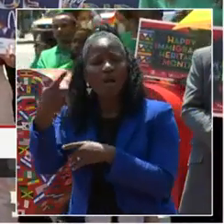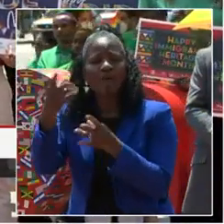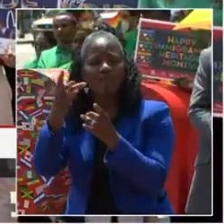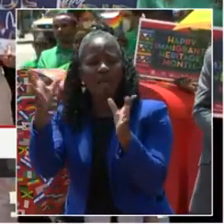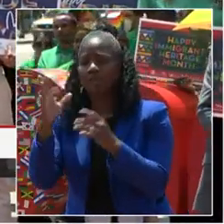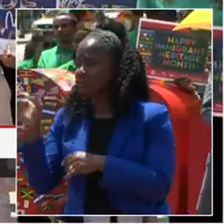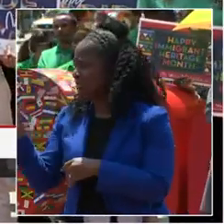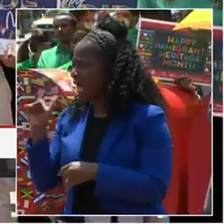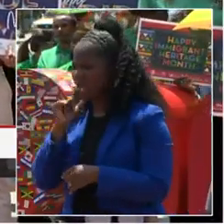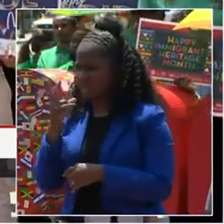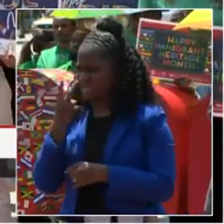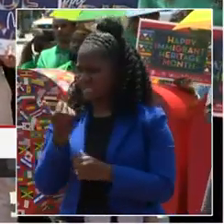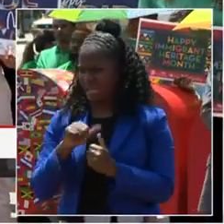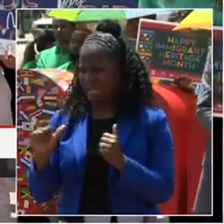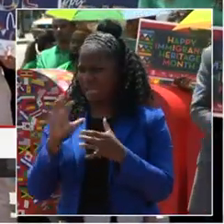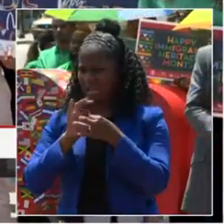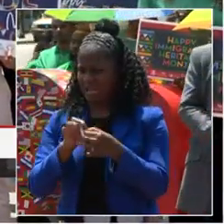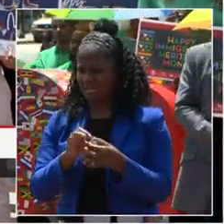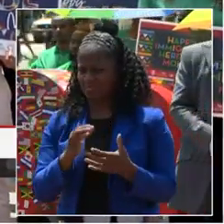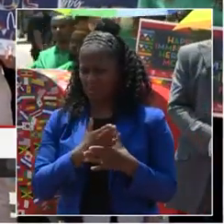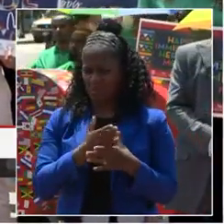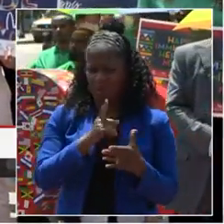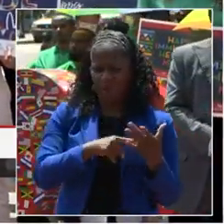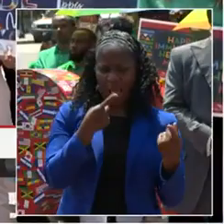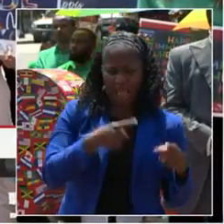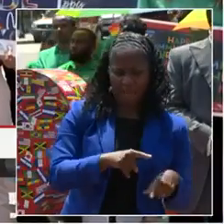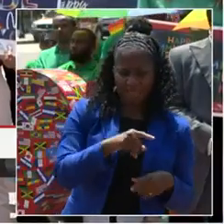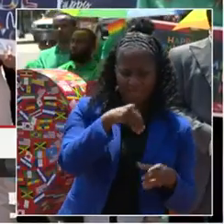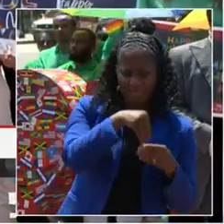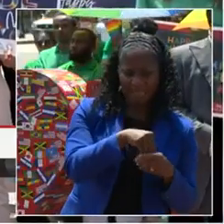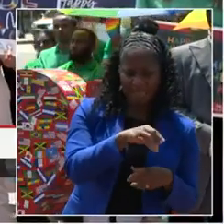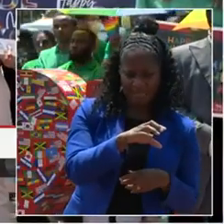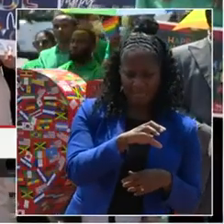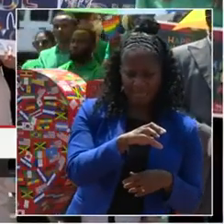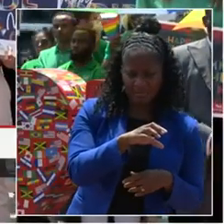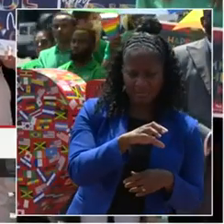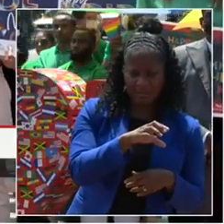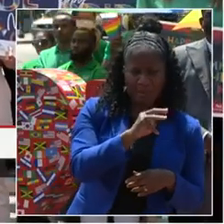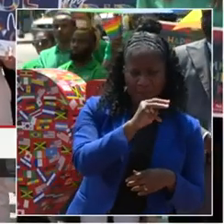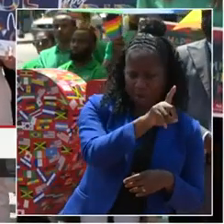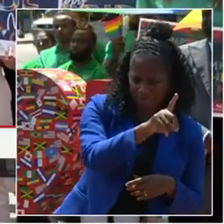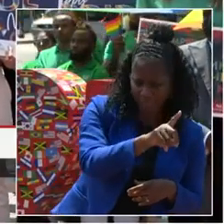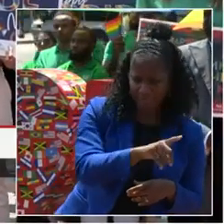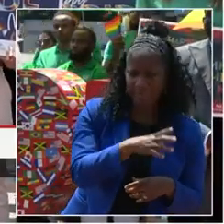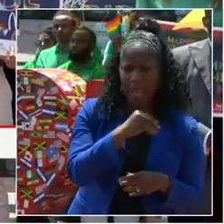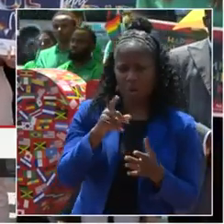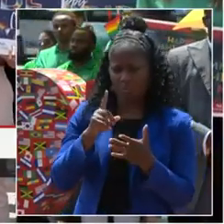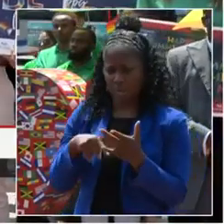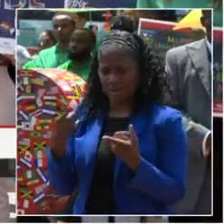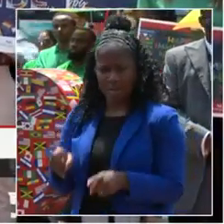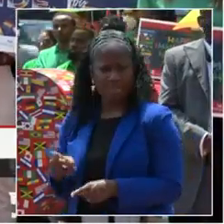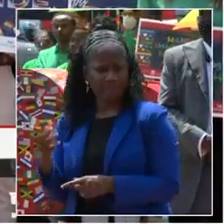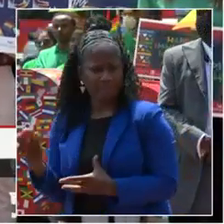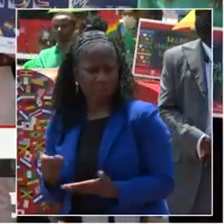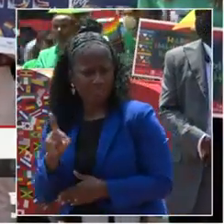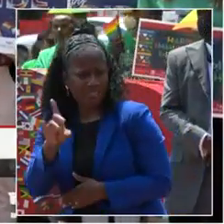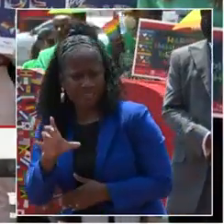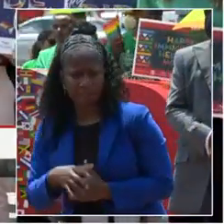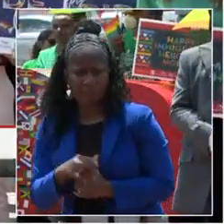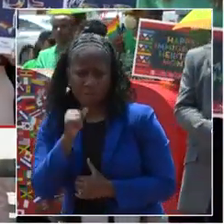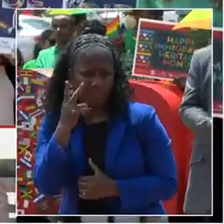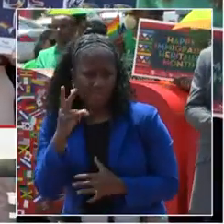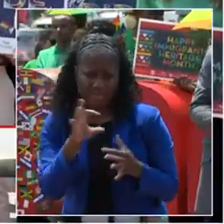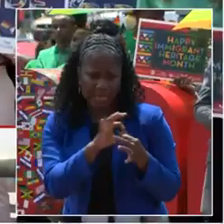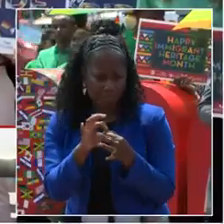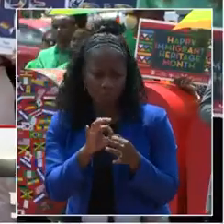any connection between what happened in Columbia, Maryland, in the district. The connection I